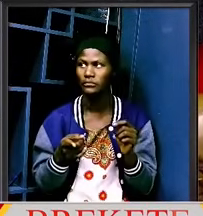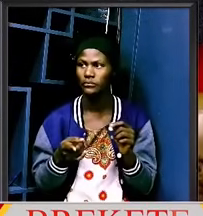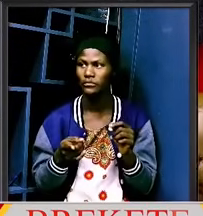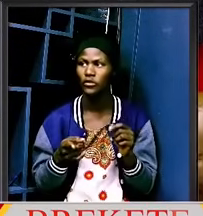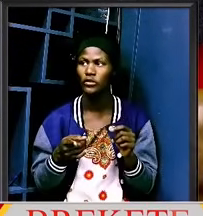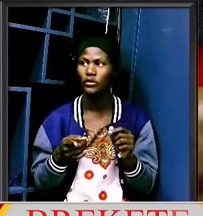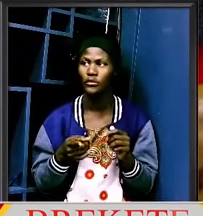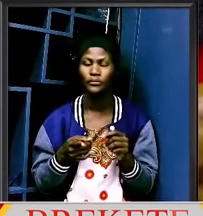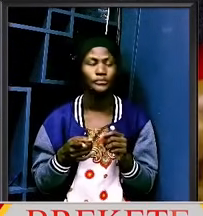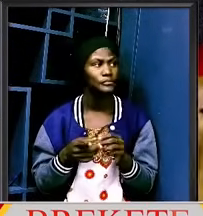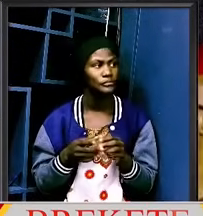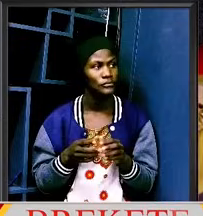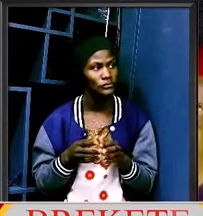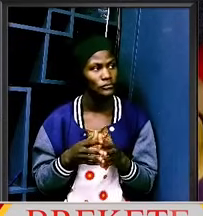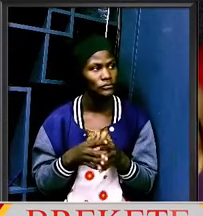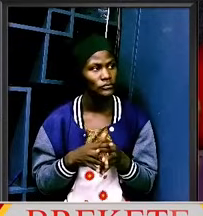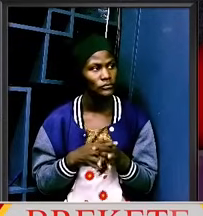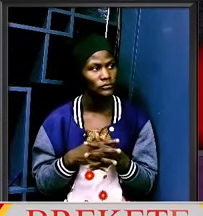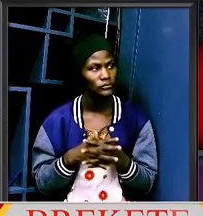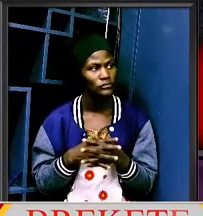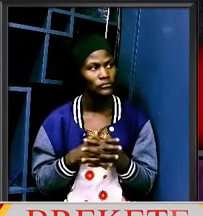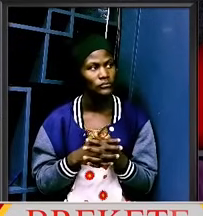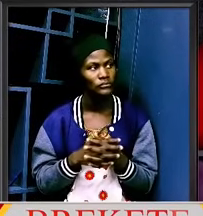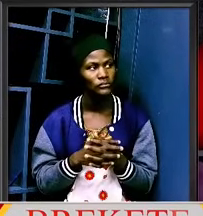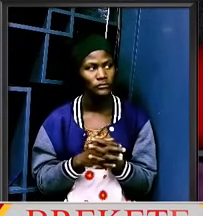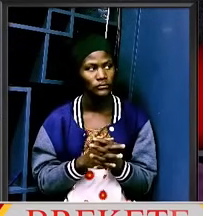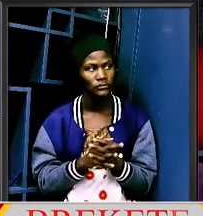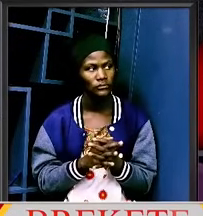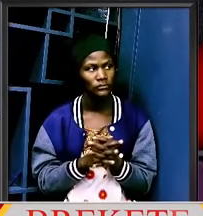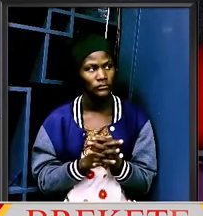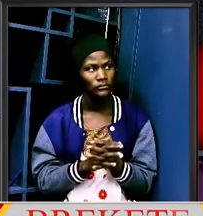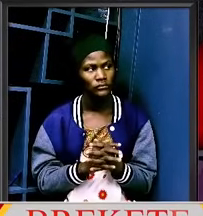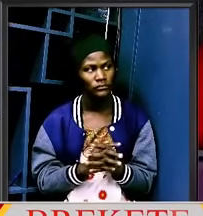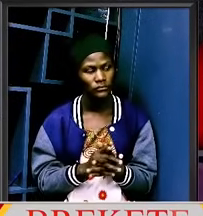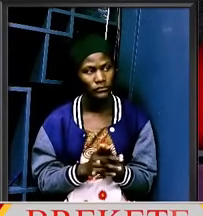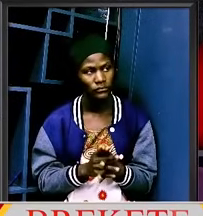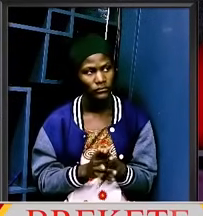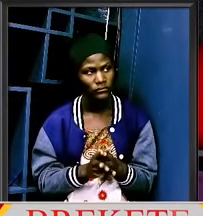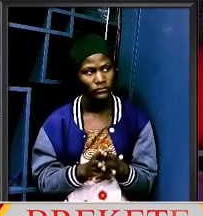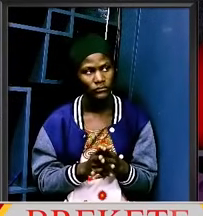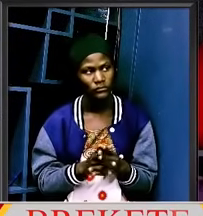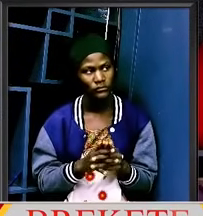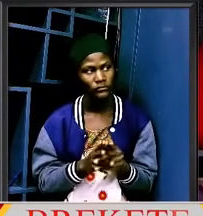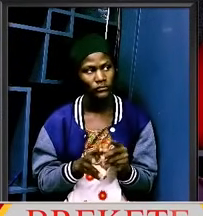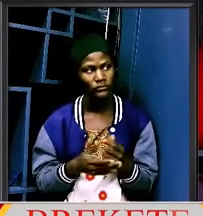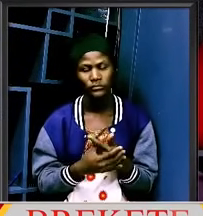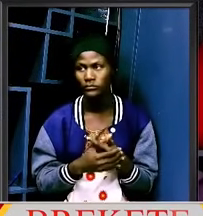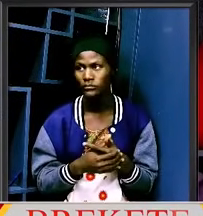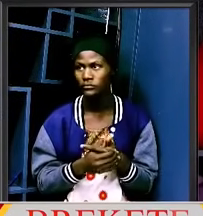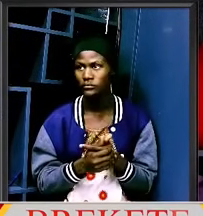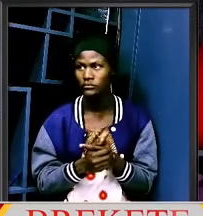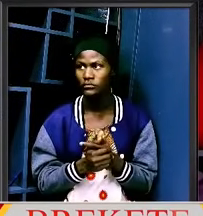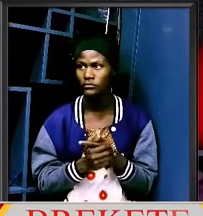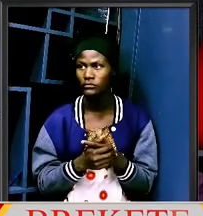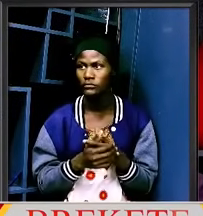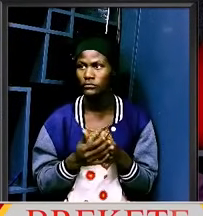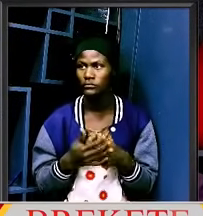speaker to them in the station. Oh yeah, a waiting speaker talk on microphone.